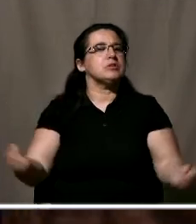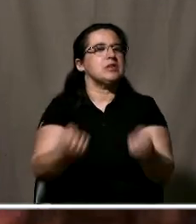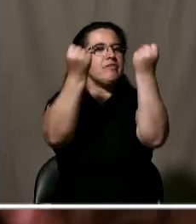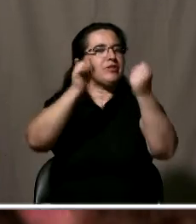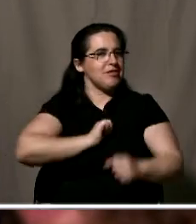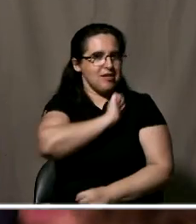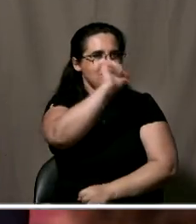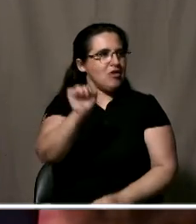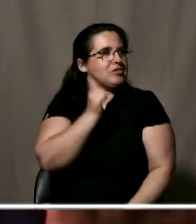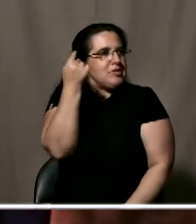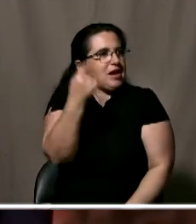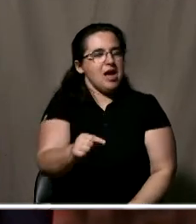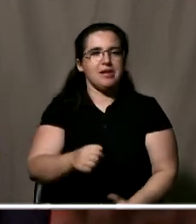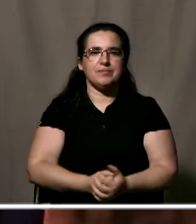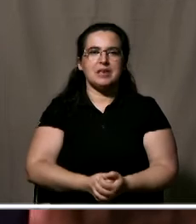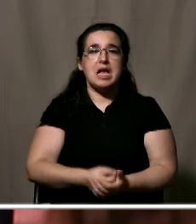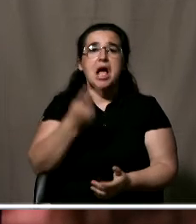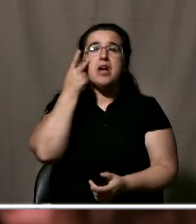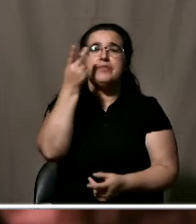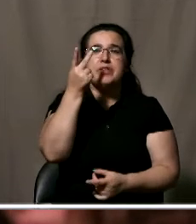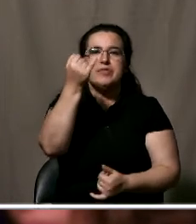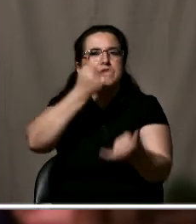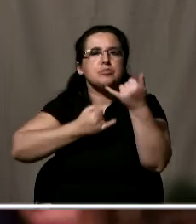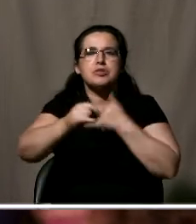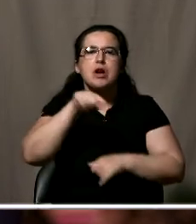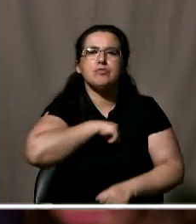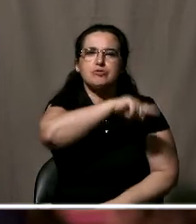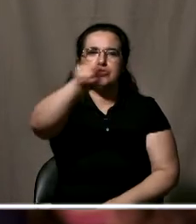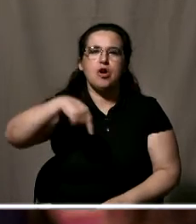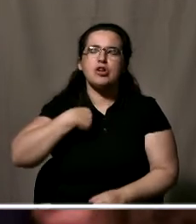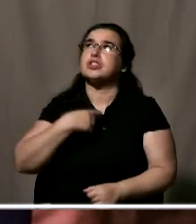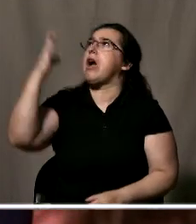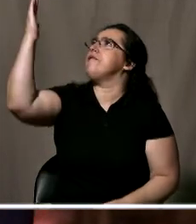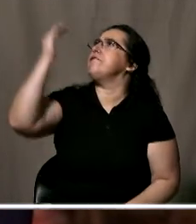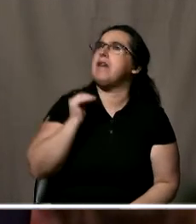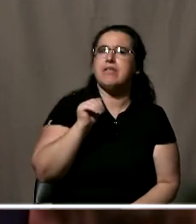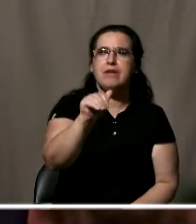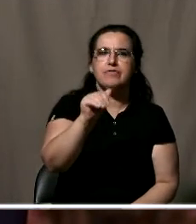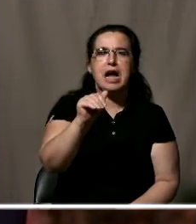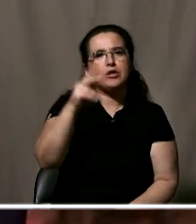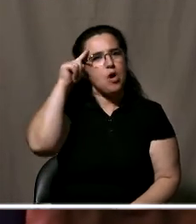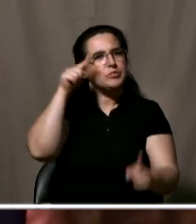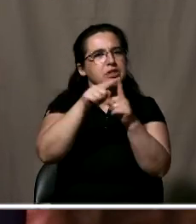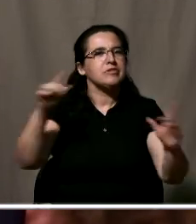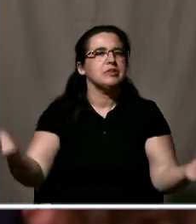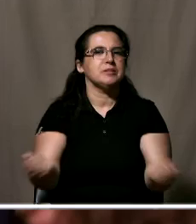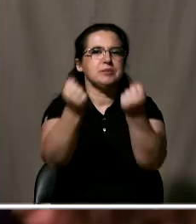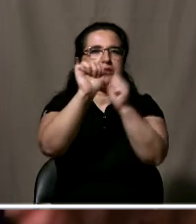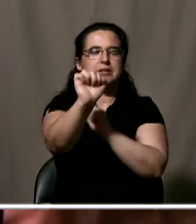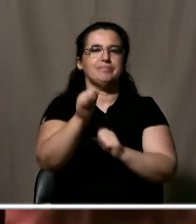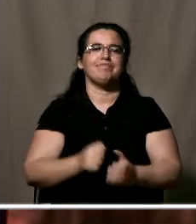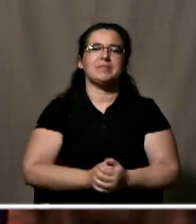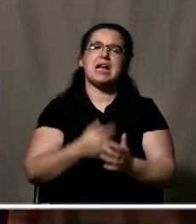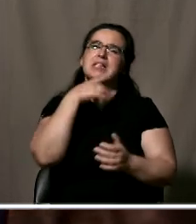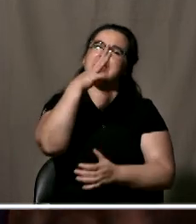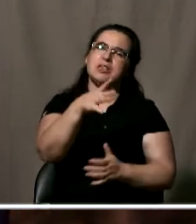one that lives for you. Como aquele que vive por the vocês. One that's coming again for you. Aquele que vai voltar outra vez you para want to vocês. Say, Jesus, se querem dizer Jesus, I want to look to you.